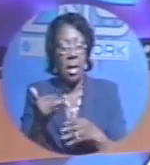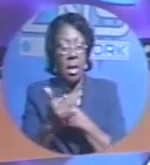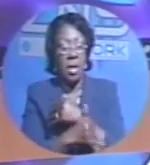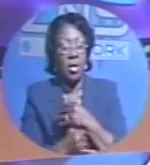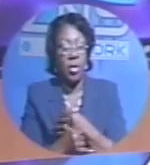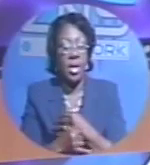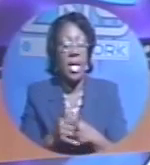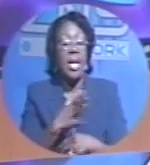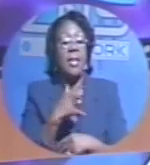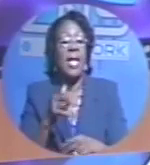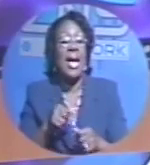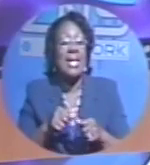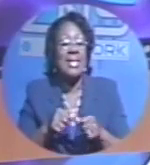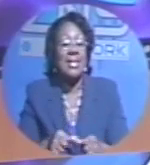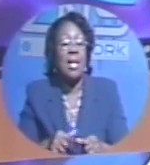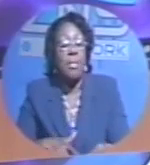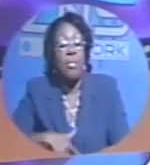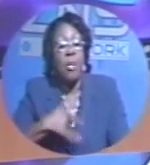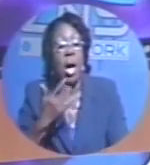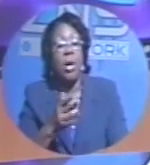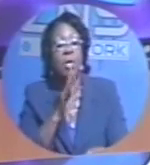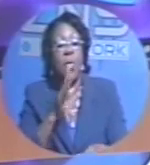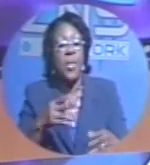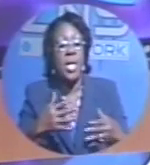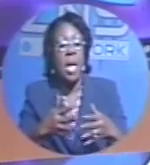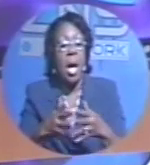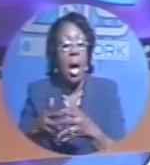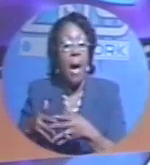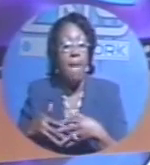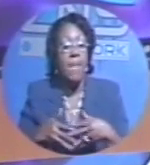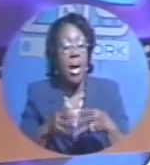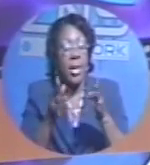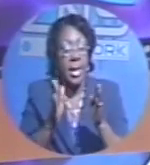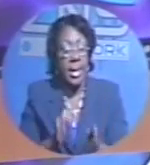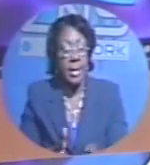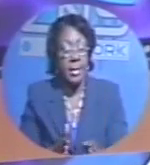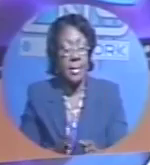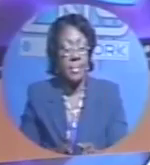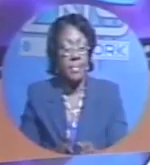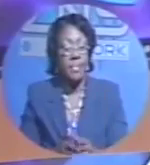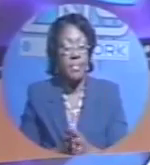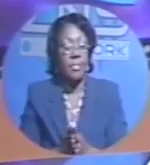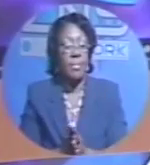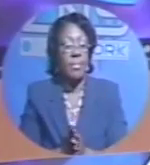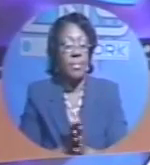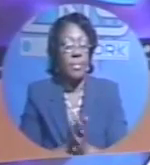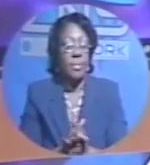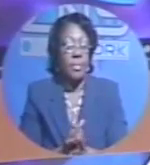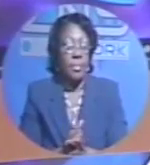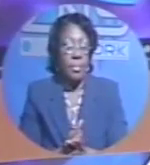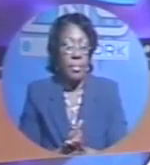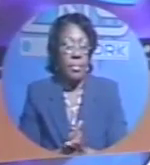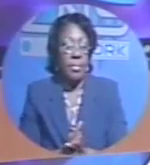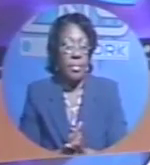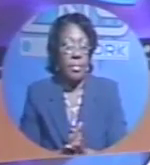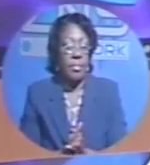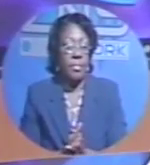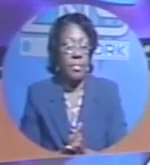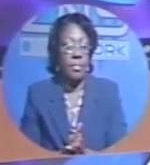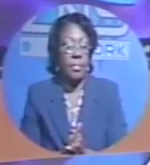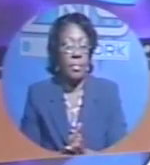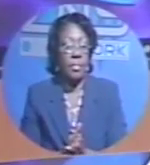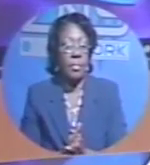still proud to be American. LaDawn Davis took to the streets today to find out what visitors had to say this 4th of